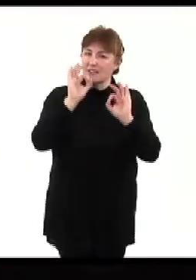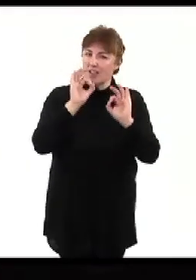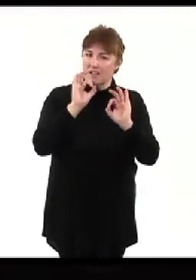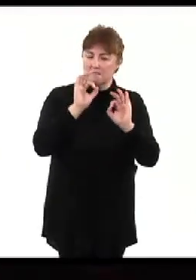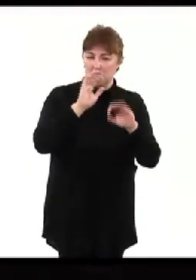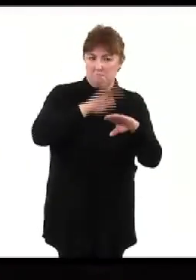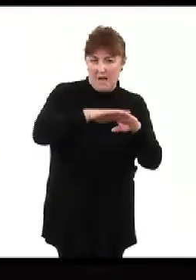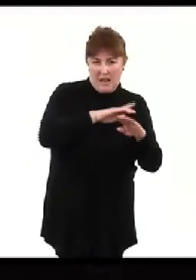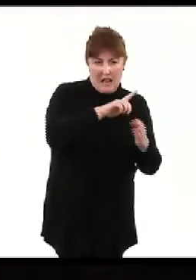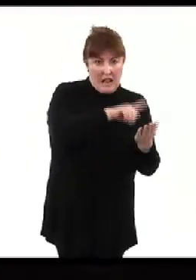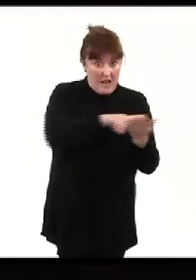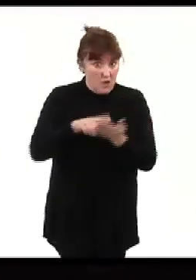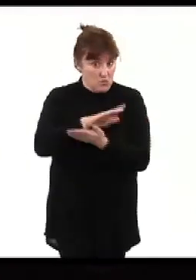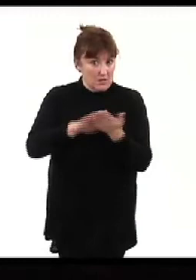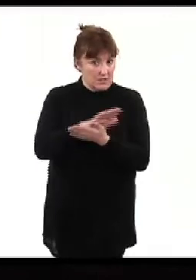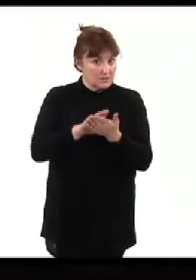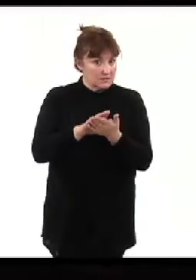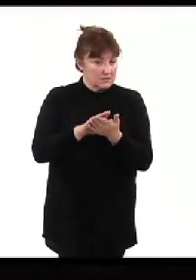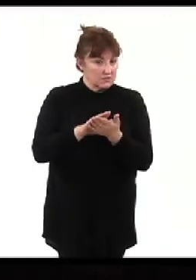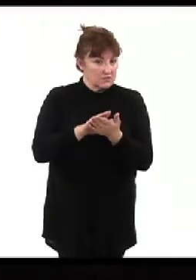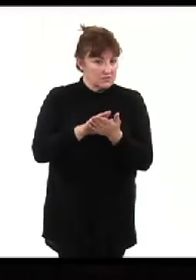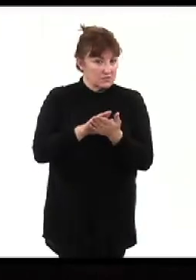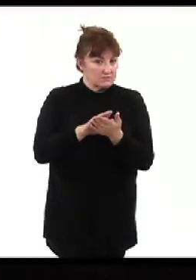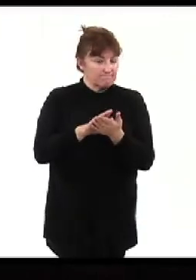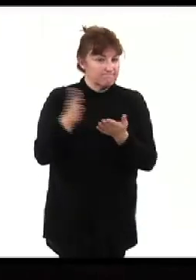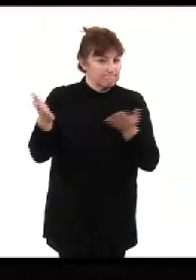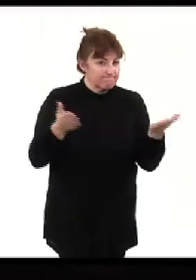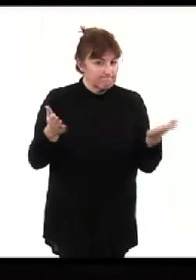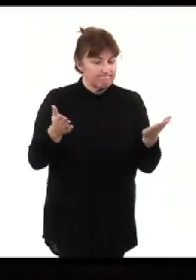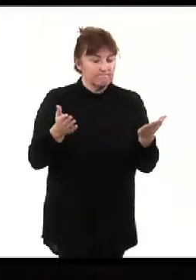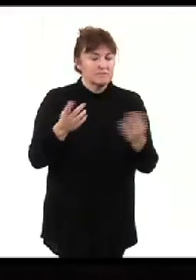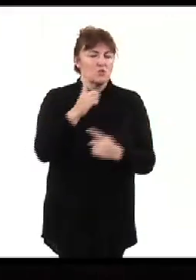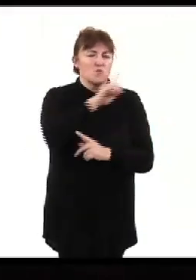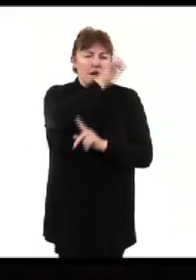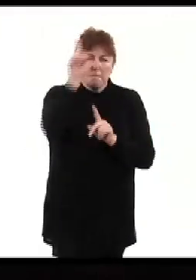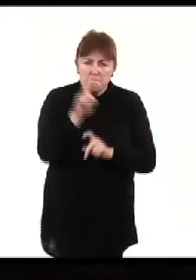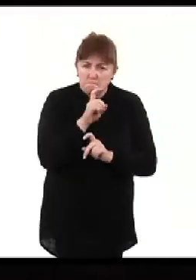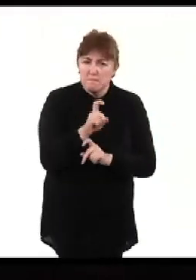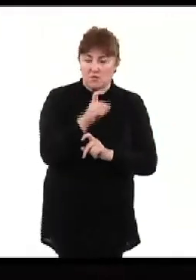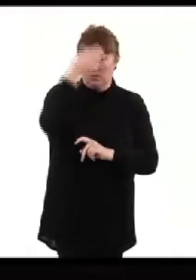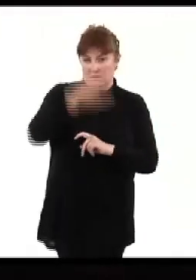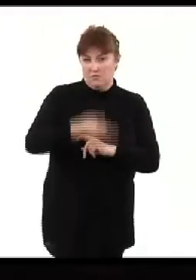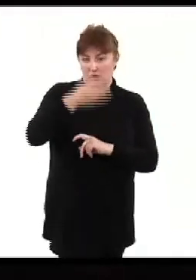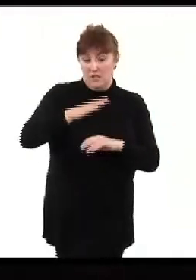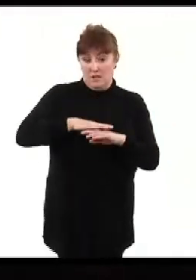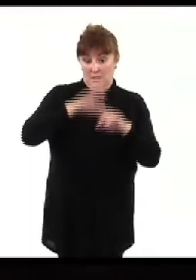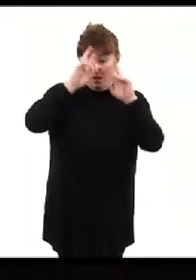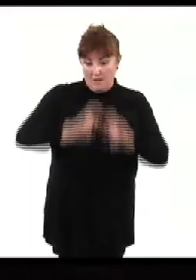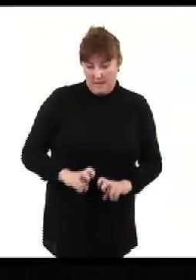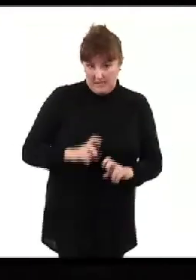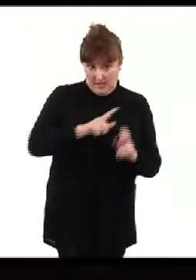to spoken language and some that are specific to sign language. So one of the big questions